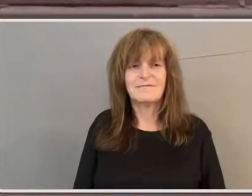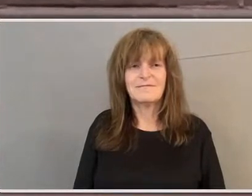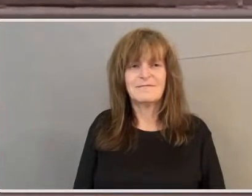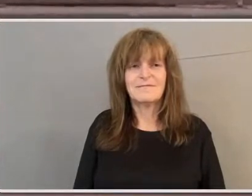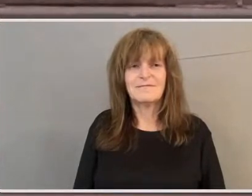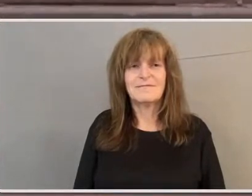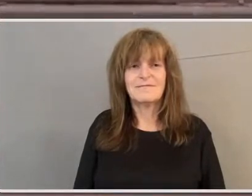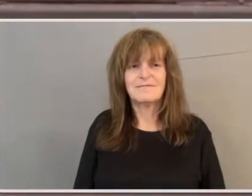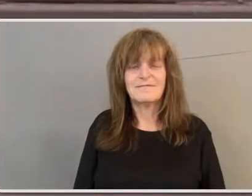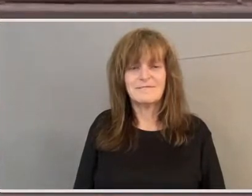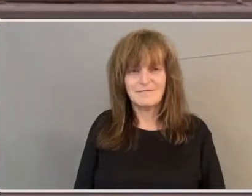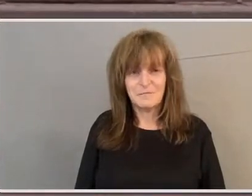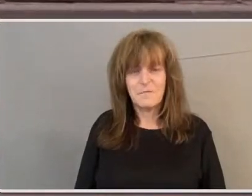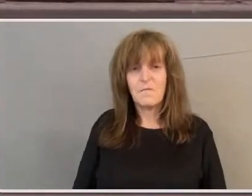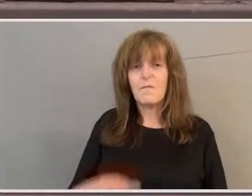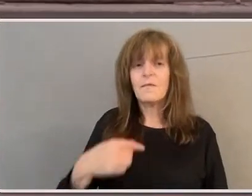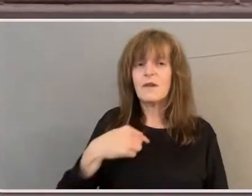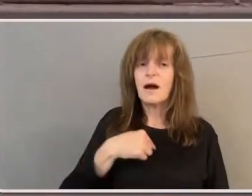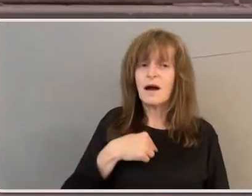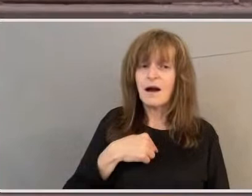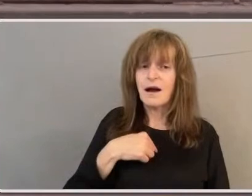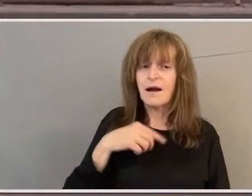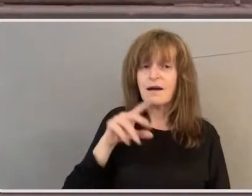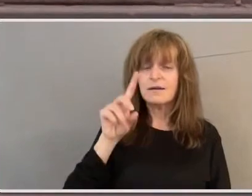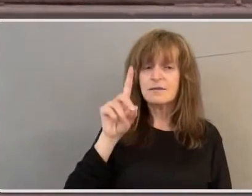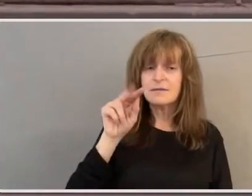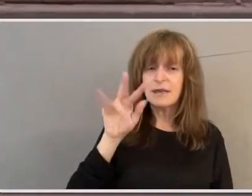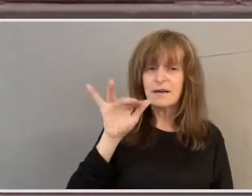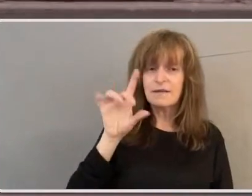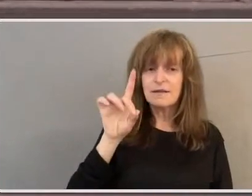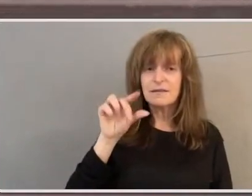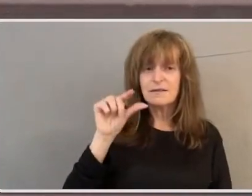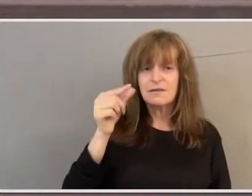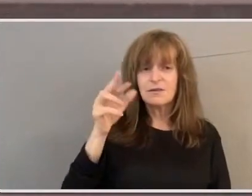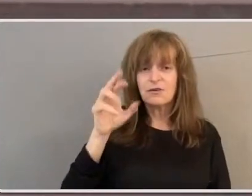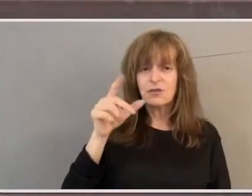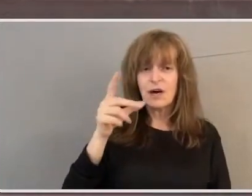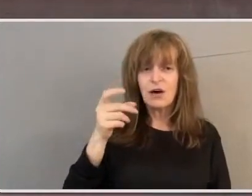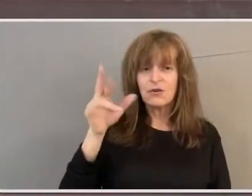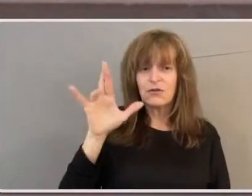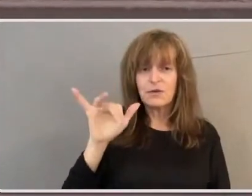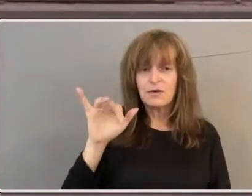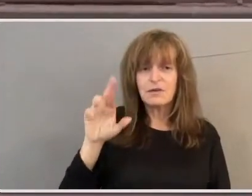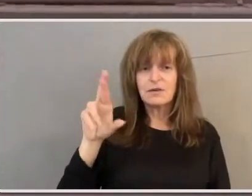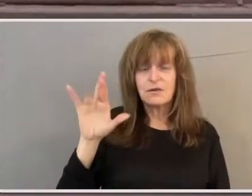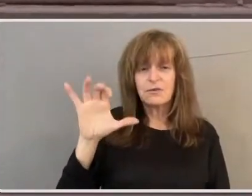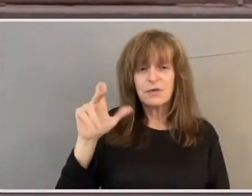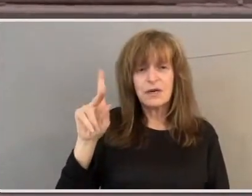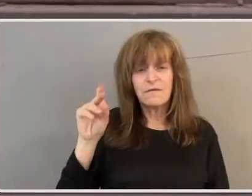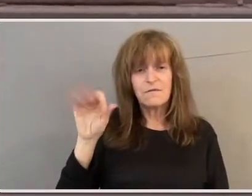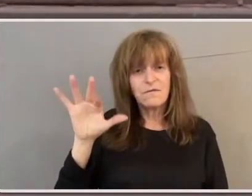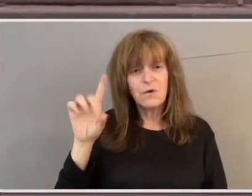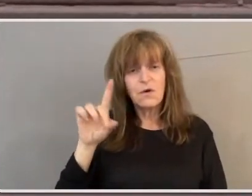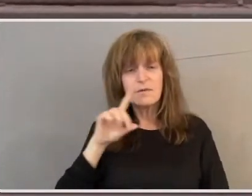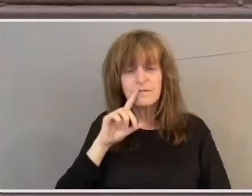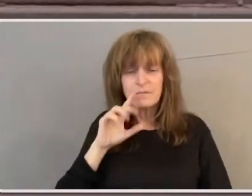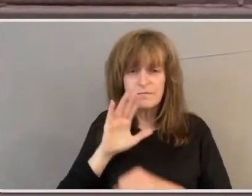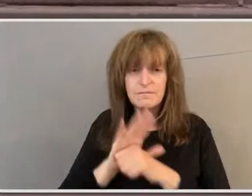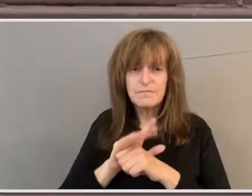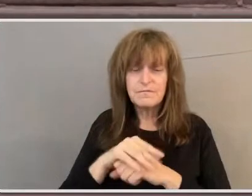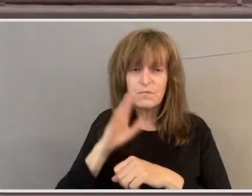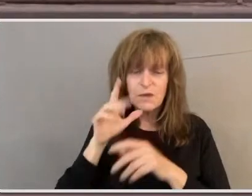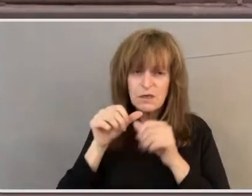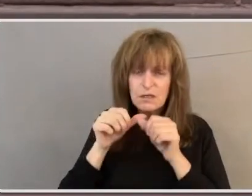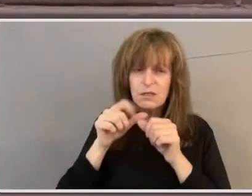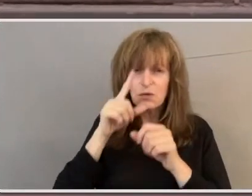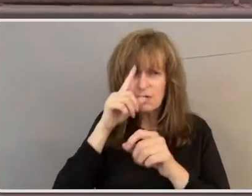I, David Gregory Rickford, solemnly affirm that I will duly and faithfully and to the best of my skill and knowledge execute the